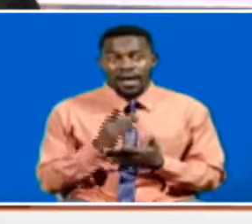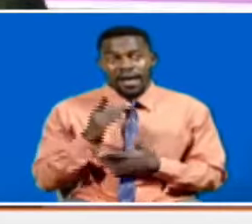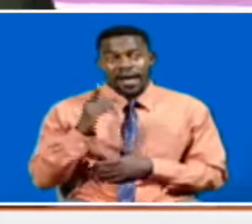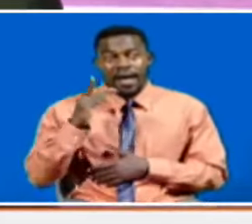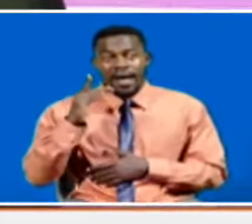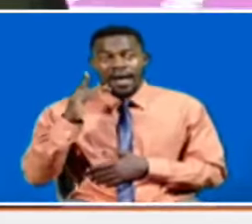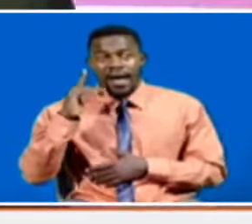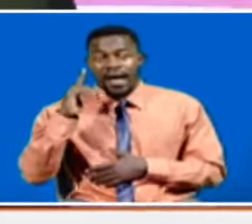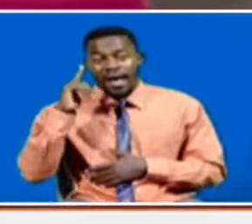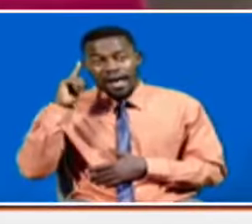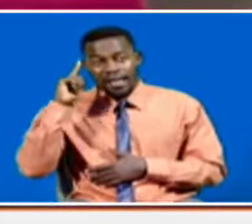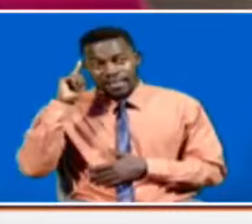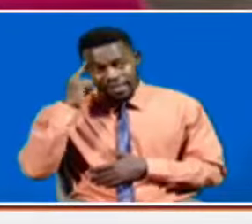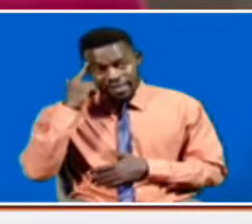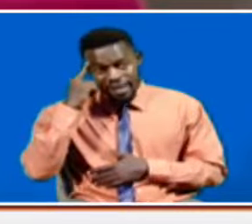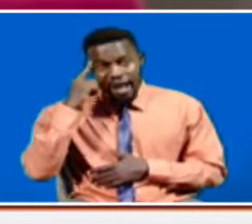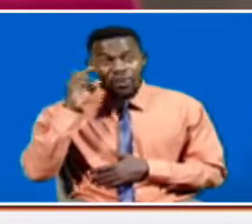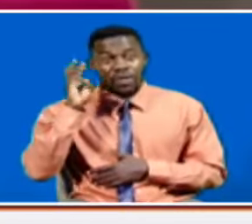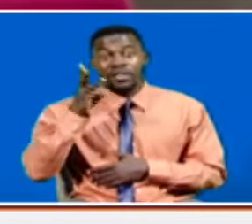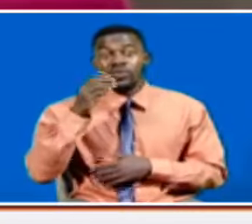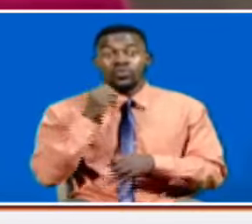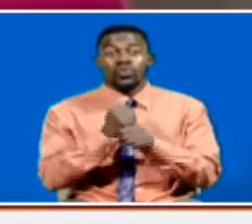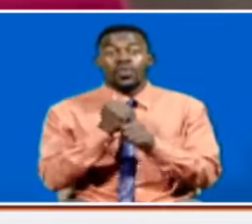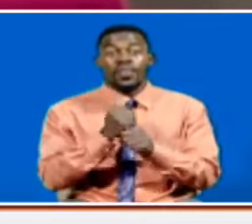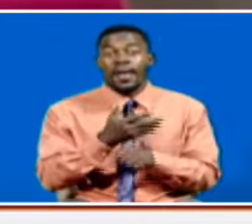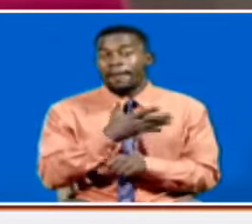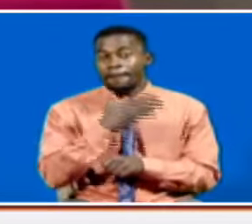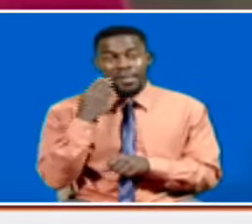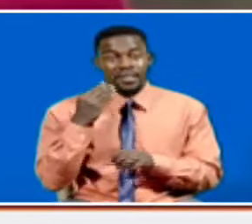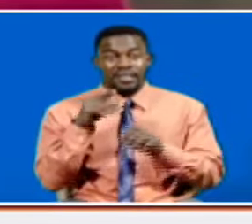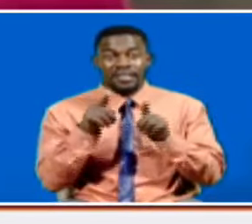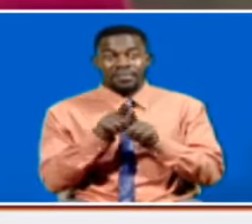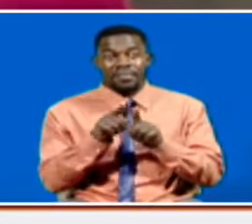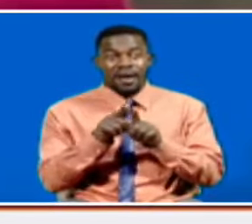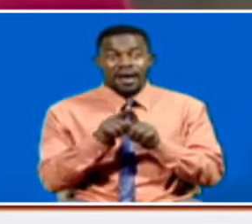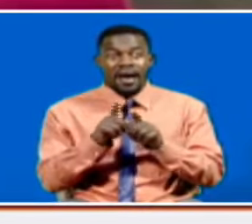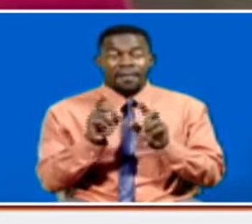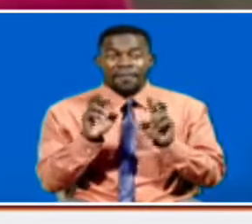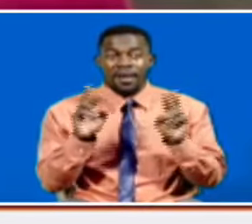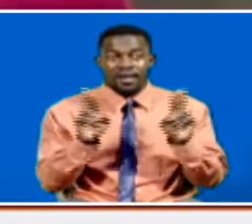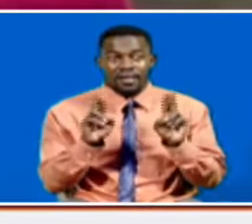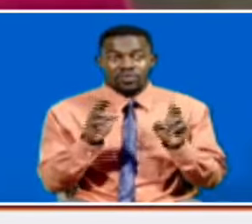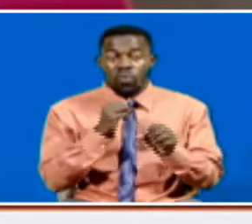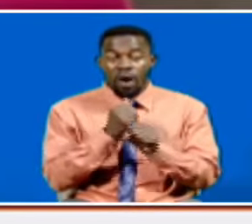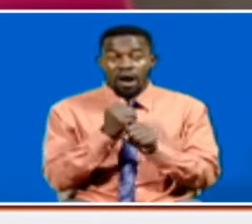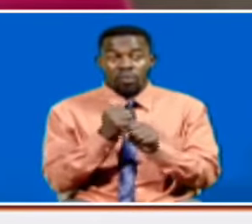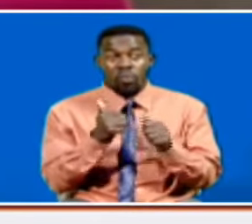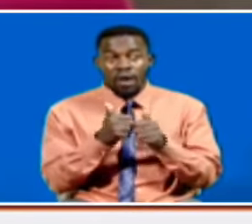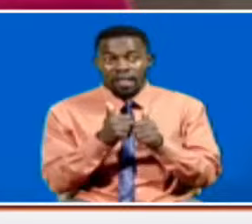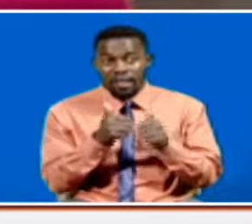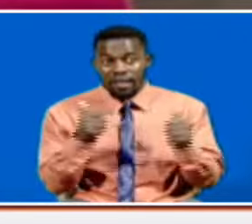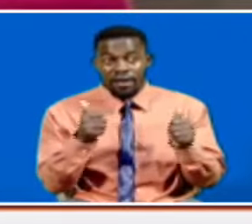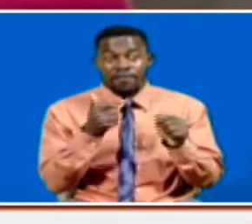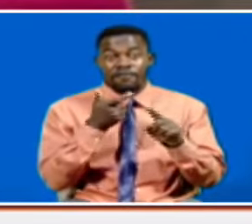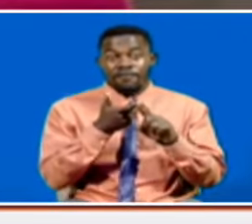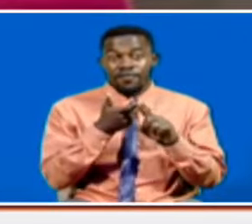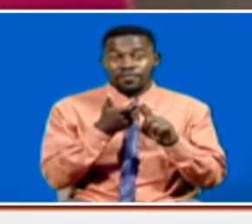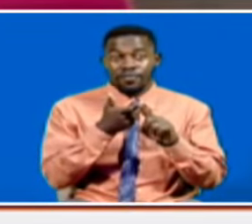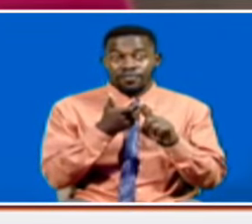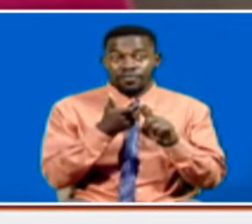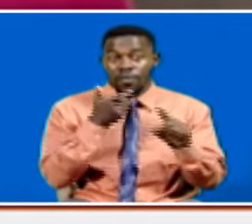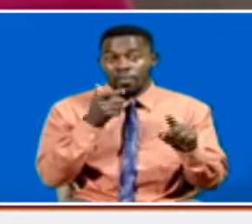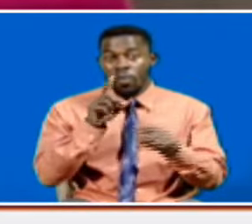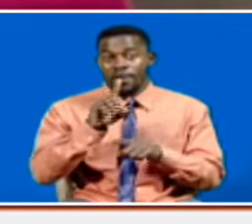year, I'm going to do the best, and I want to lower my time from 156.03, maybe to